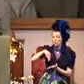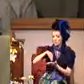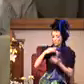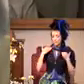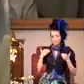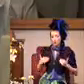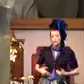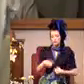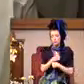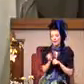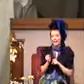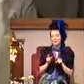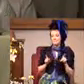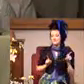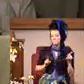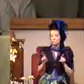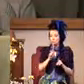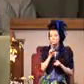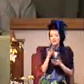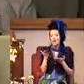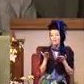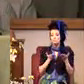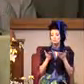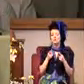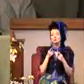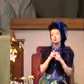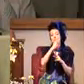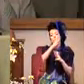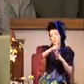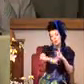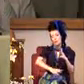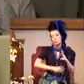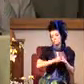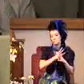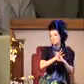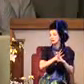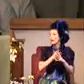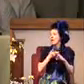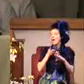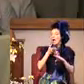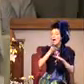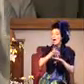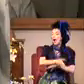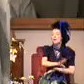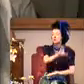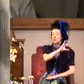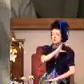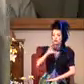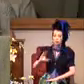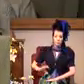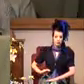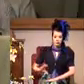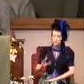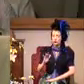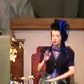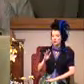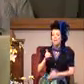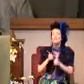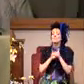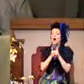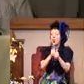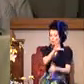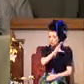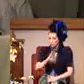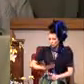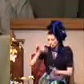to make a difference, to be of service to the world. You see, following the Christian faith is not one of ego. Following the